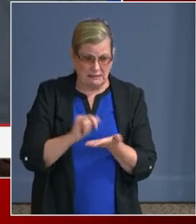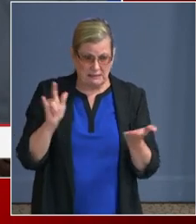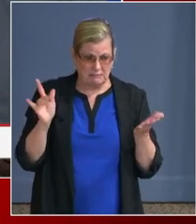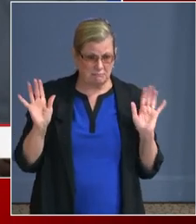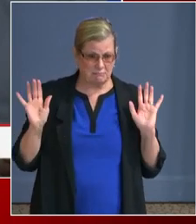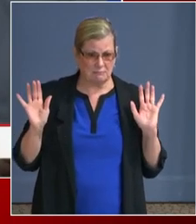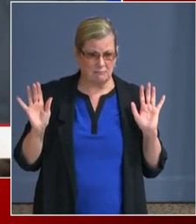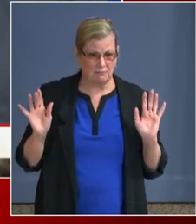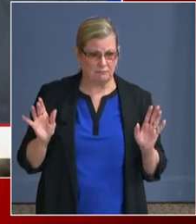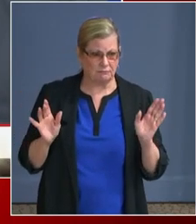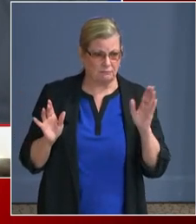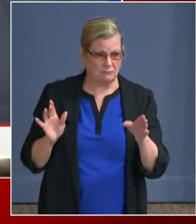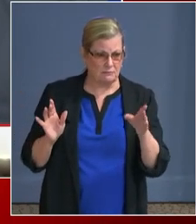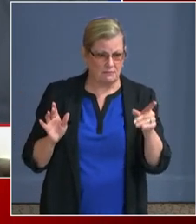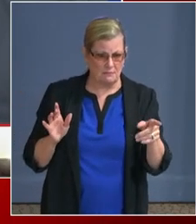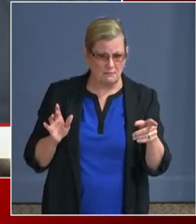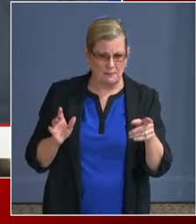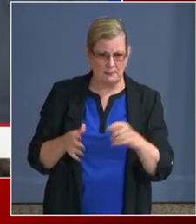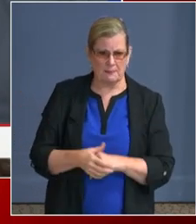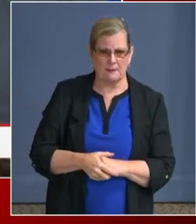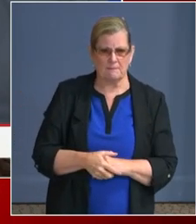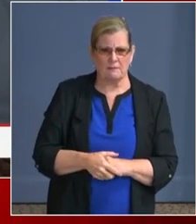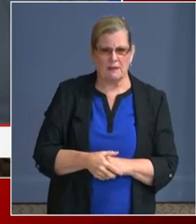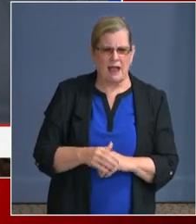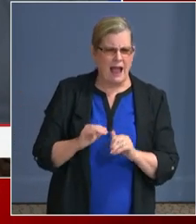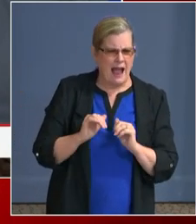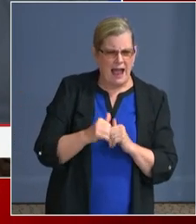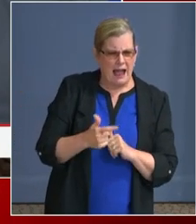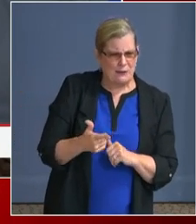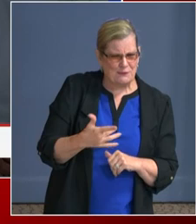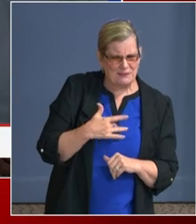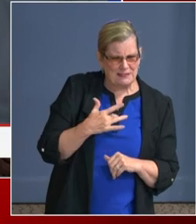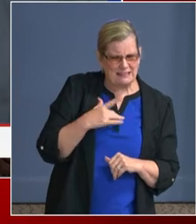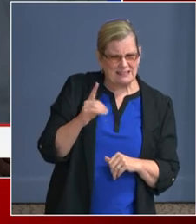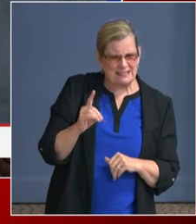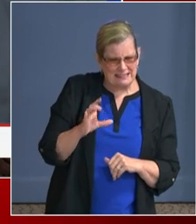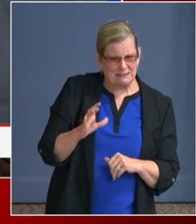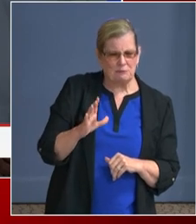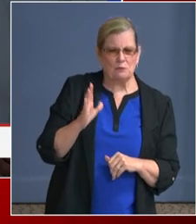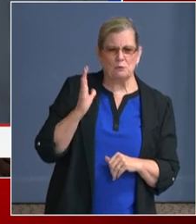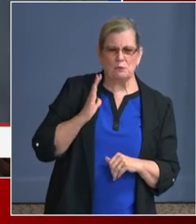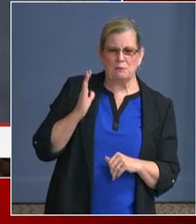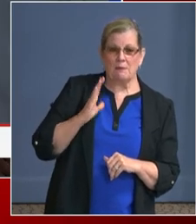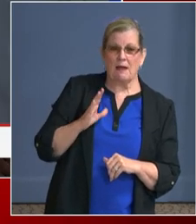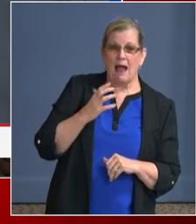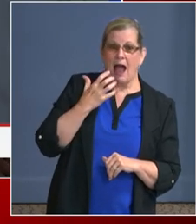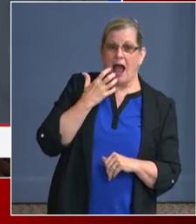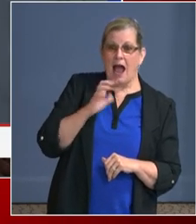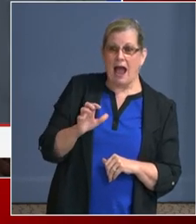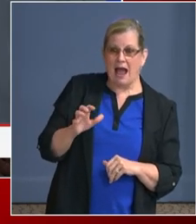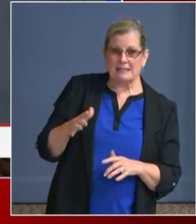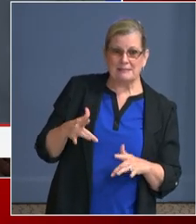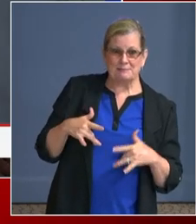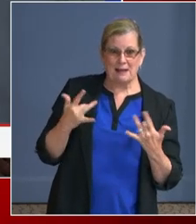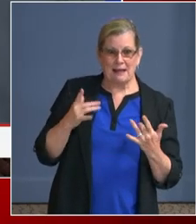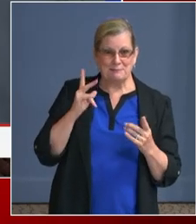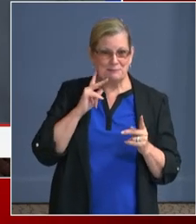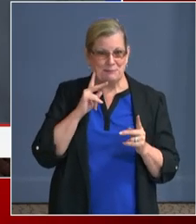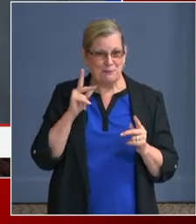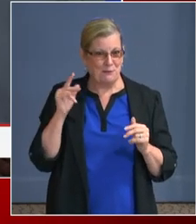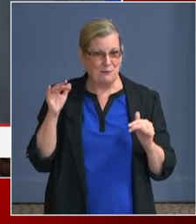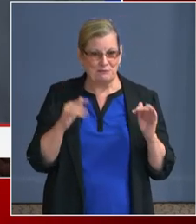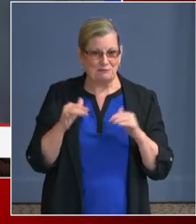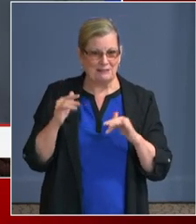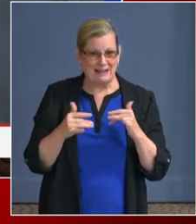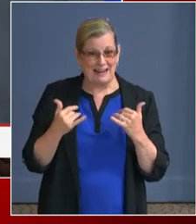Yes. I just have two questions. How does it feel? DC used to be deemed a hot spot, so how does it feel to see it no longer